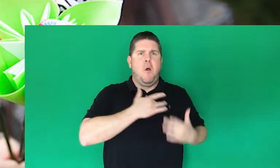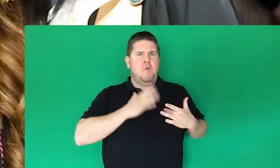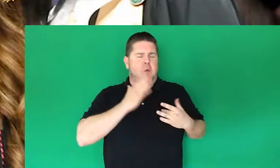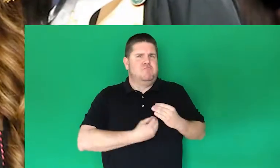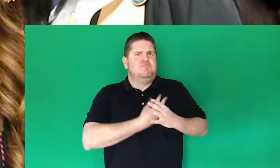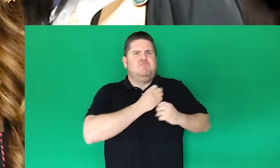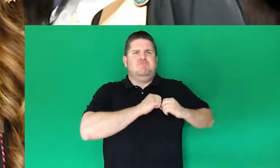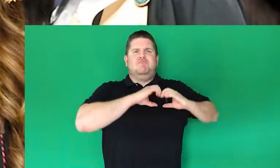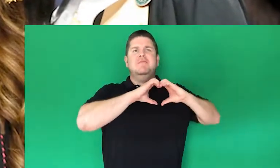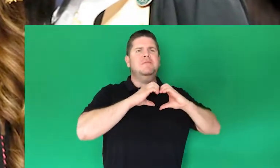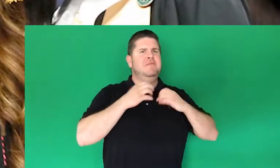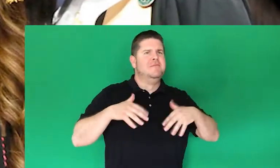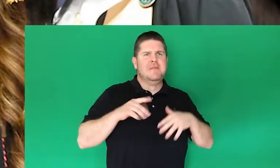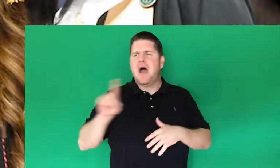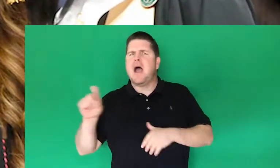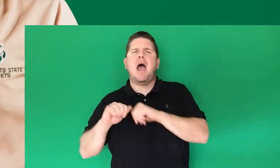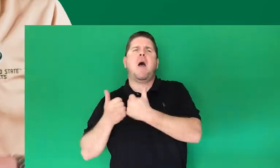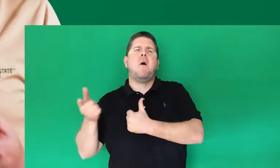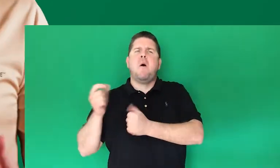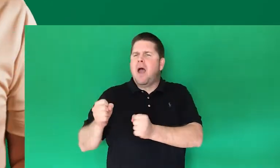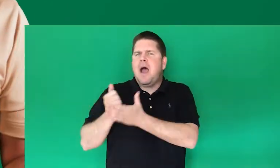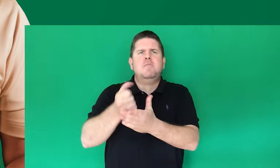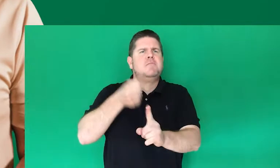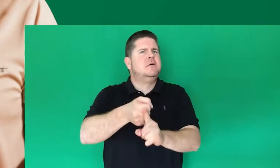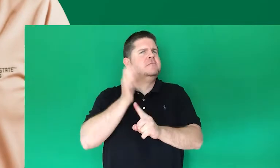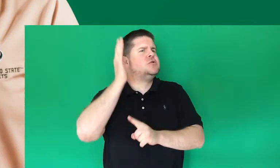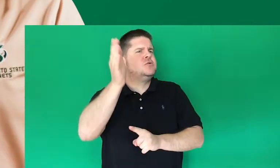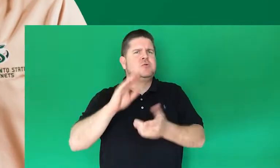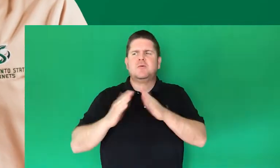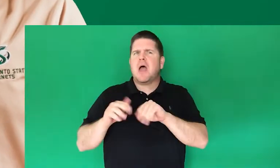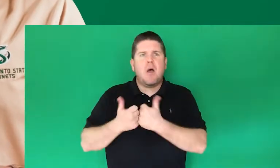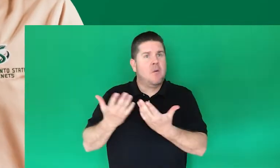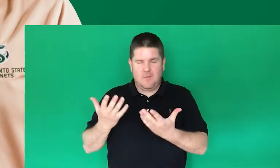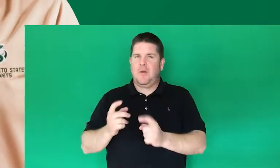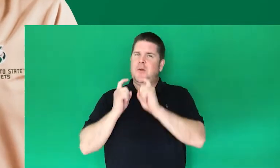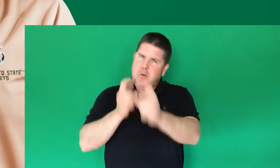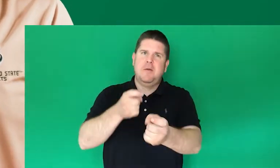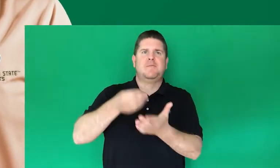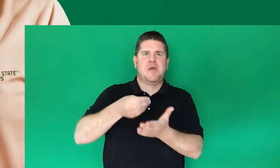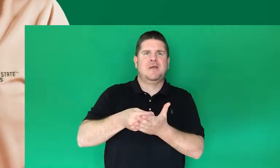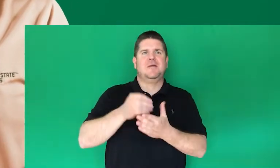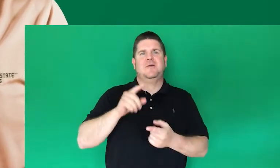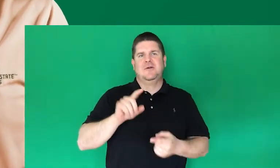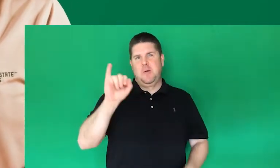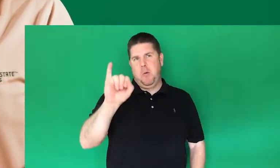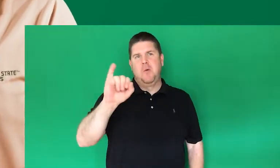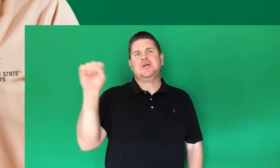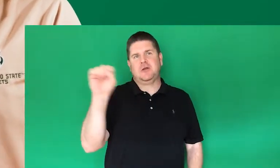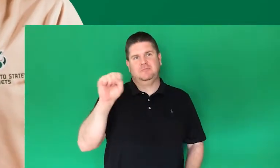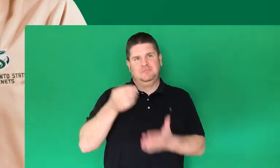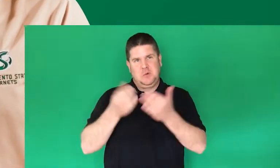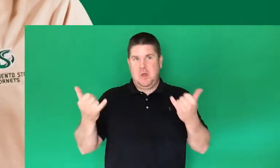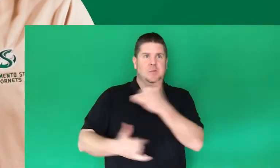life goals, hugging people at random, and an enlargement of the heart. Ask your philanthropic professional to see how you can make an impact on the future of your